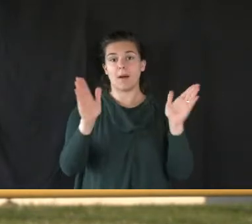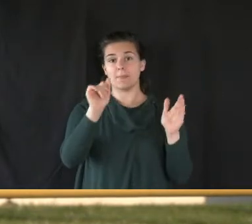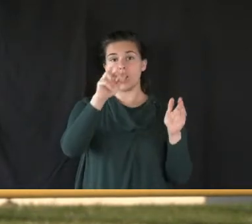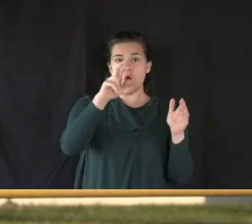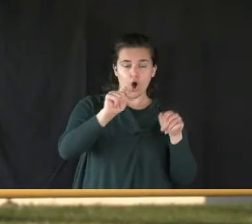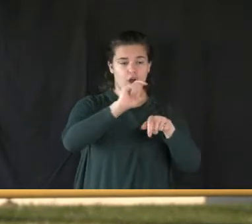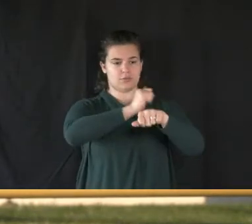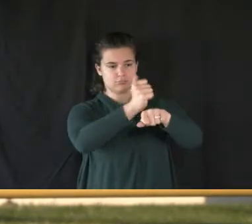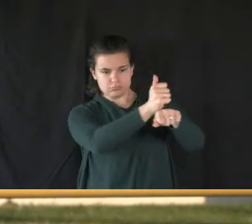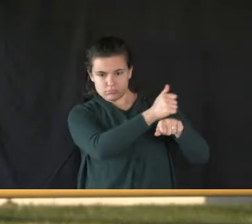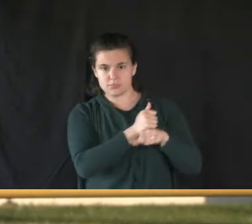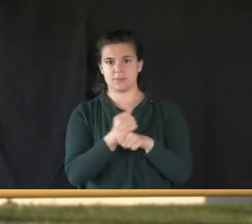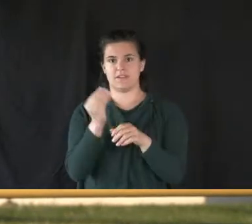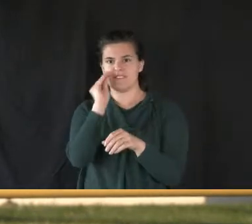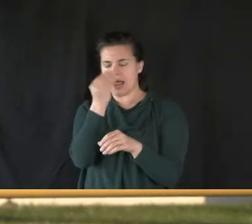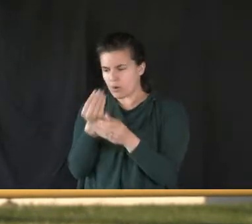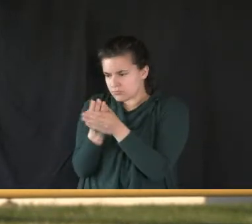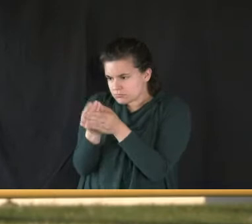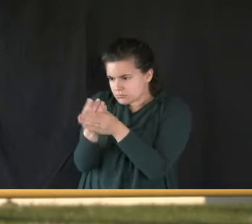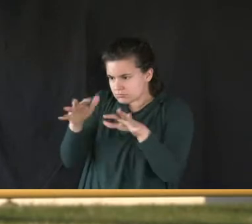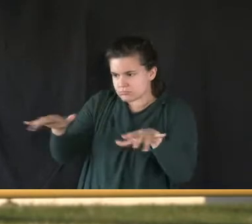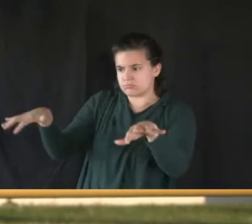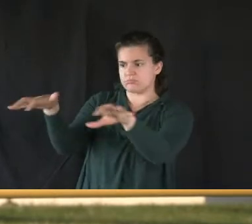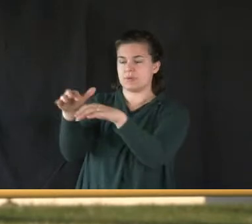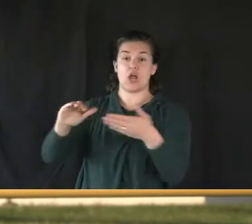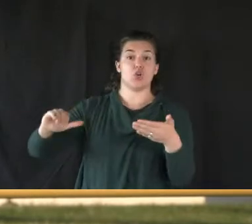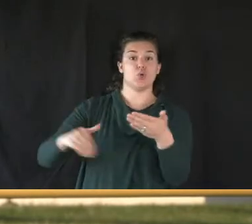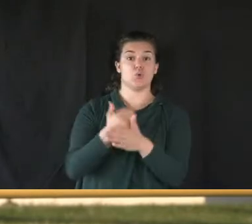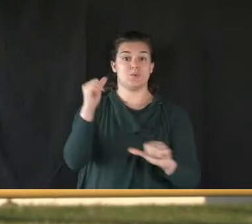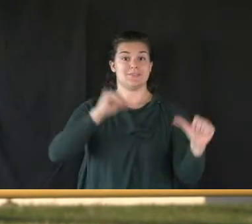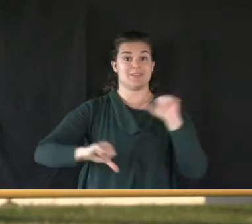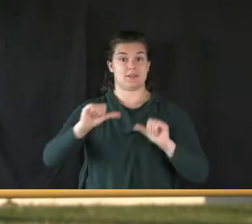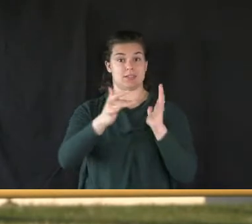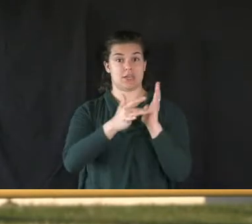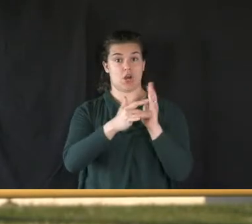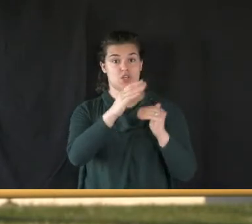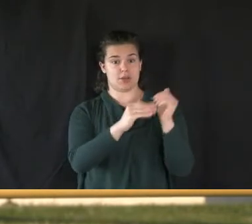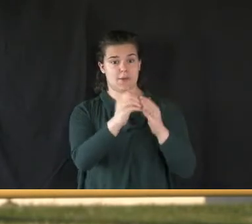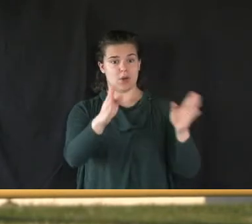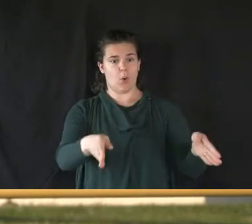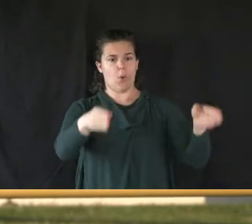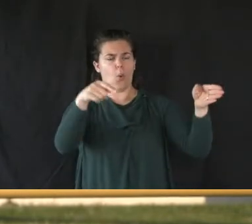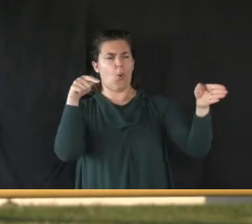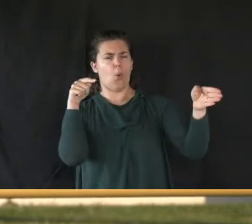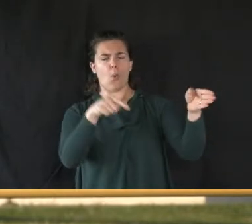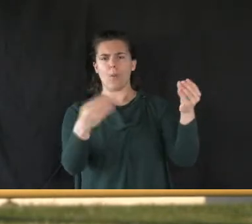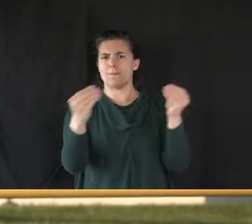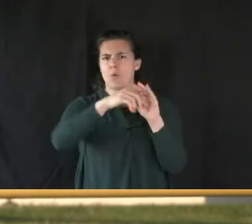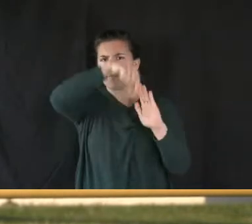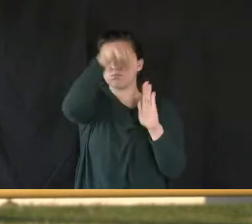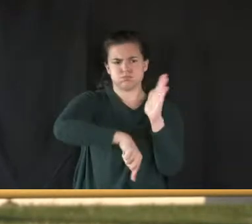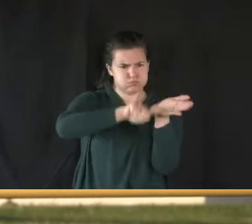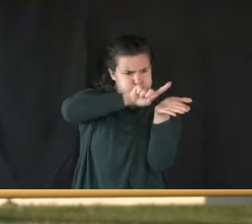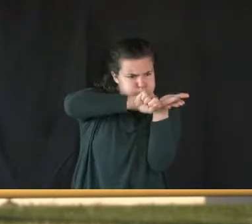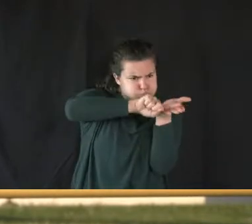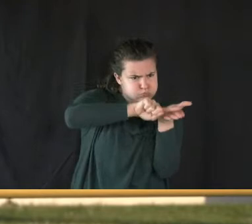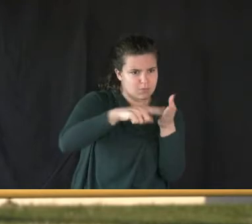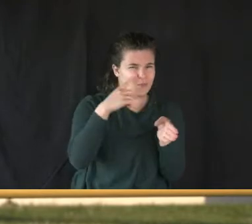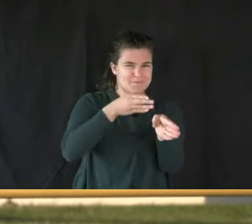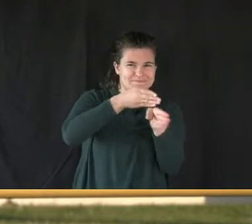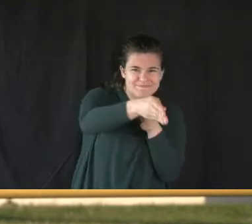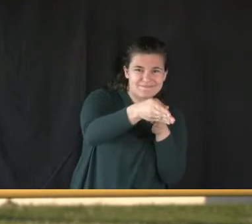like the Science and Technology Building that would enhance interdisciplinary research opportunities,